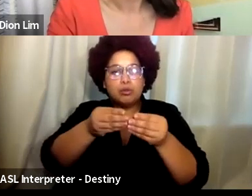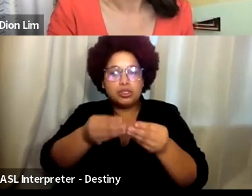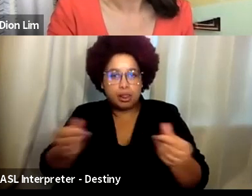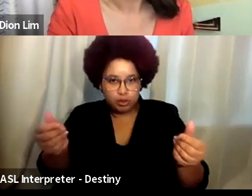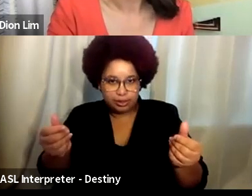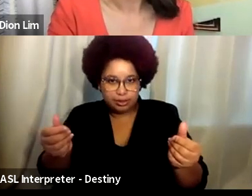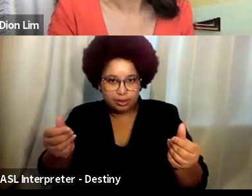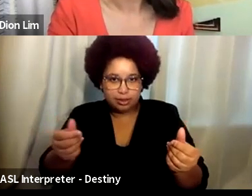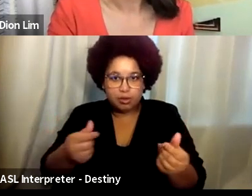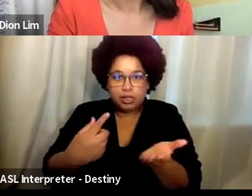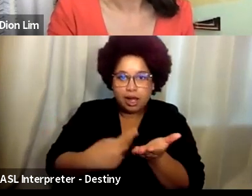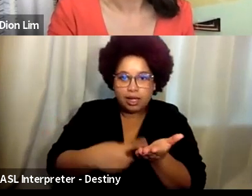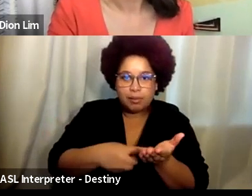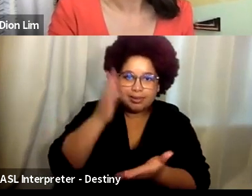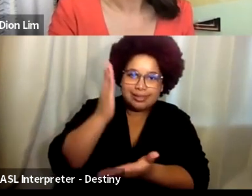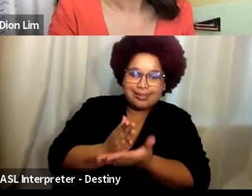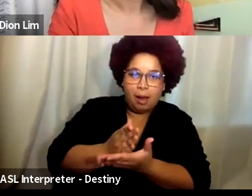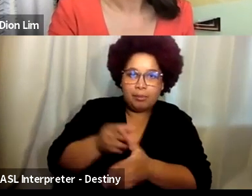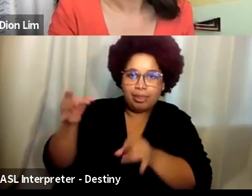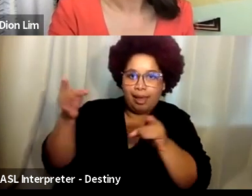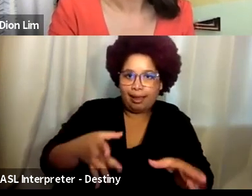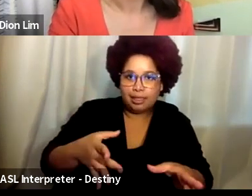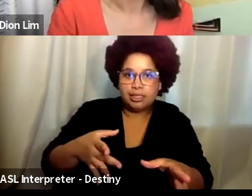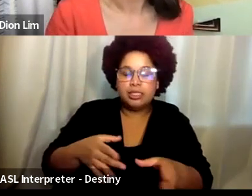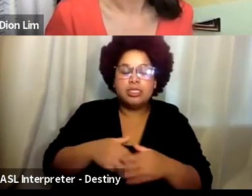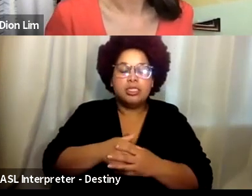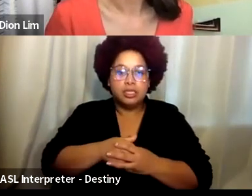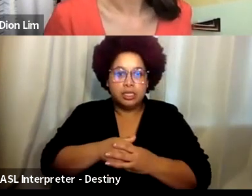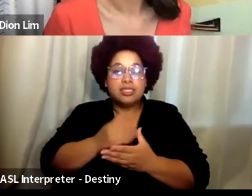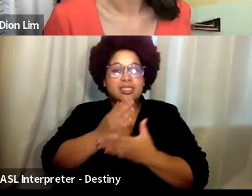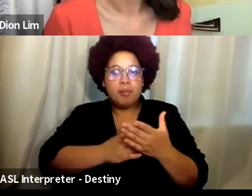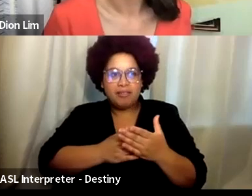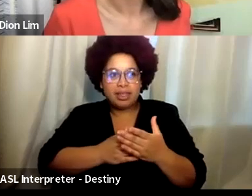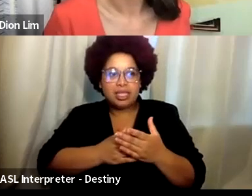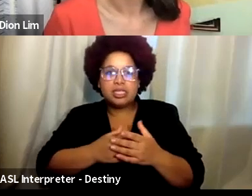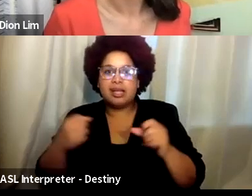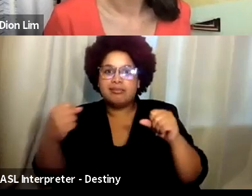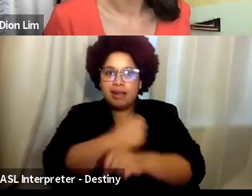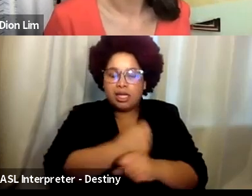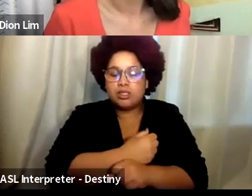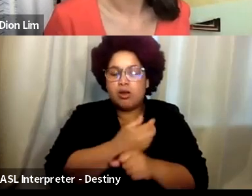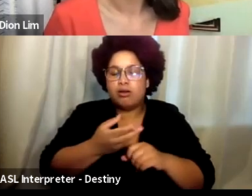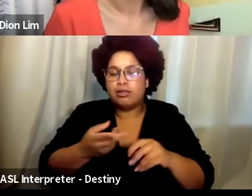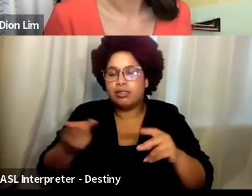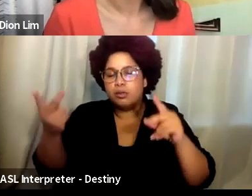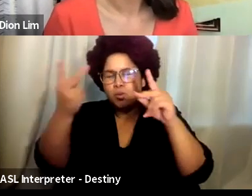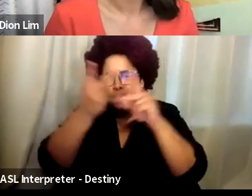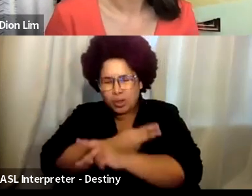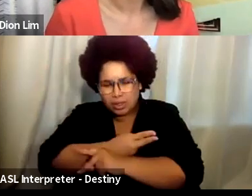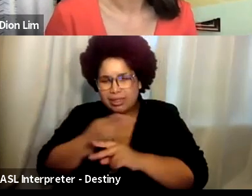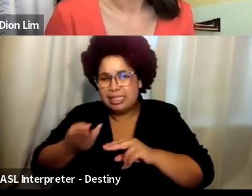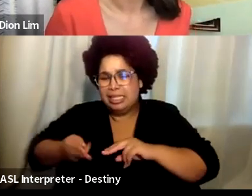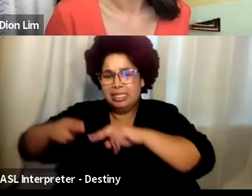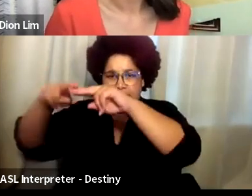though we're all talking about stop the hate, some of the attacks are getting worse and escalating, and it is frustrating and heartbreaking.